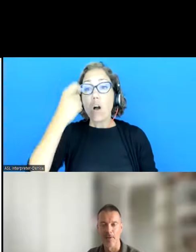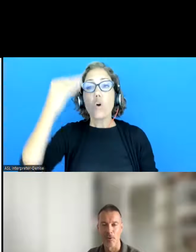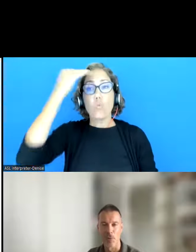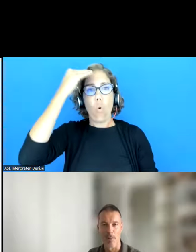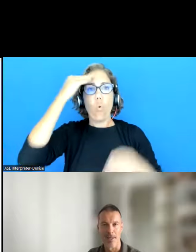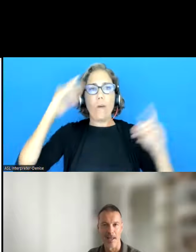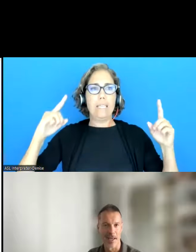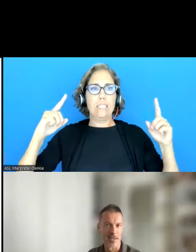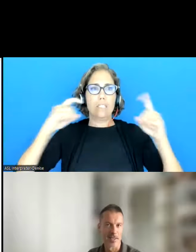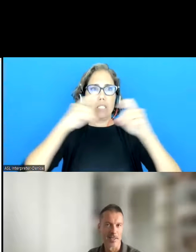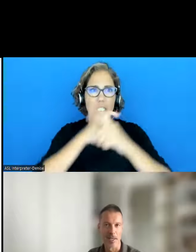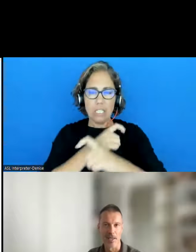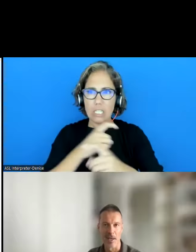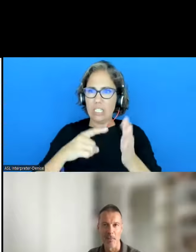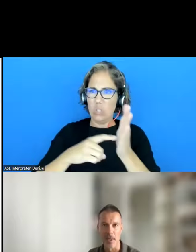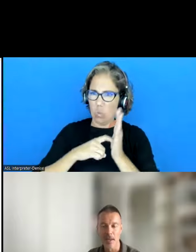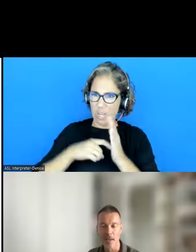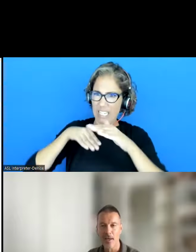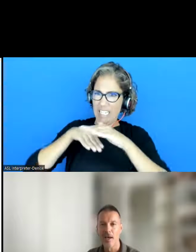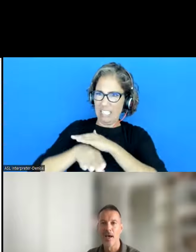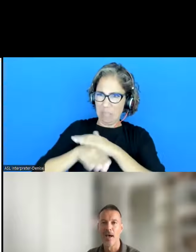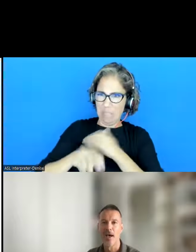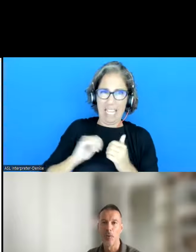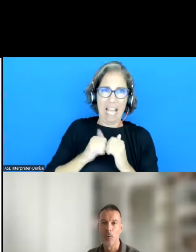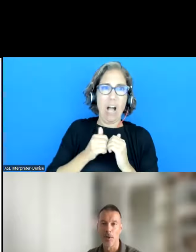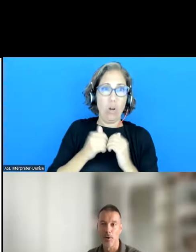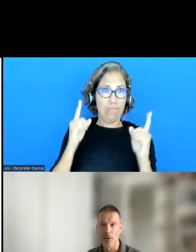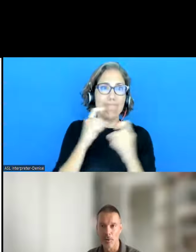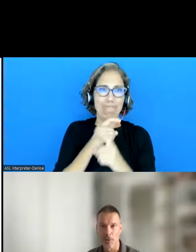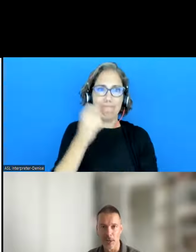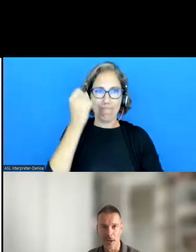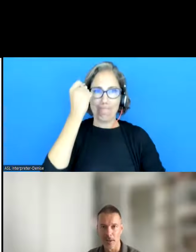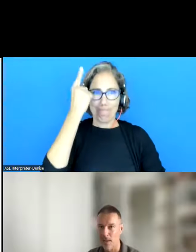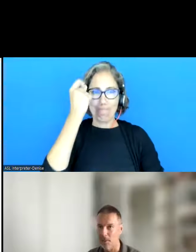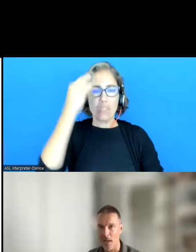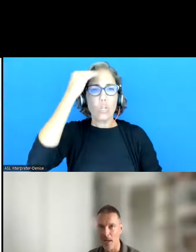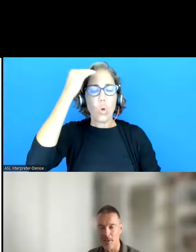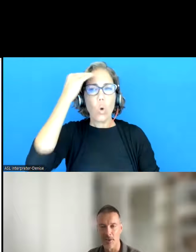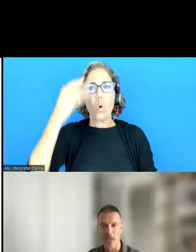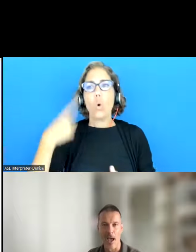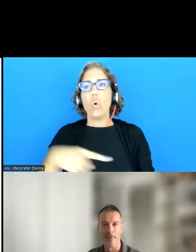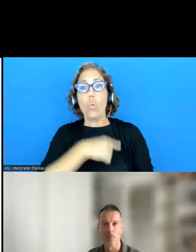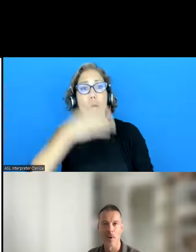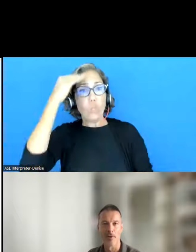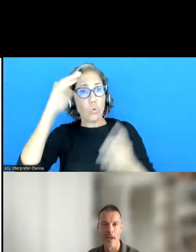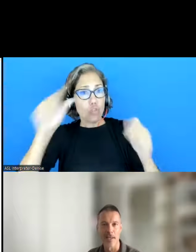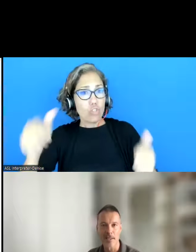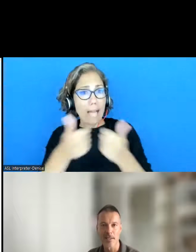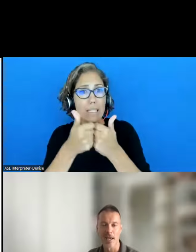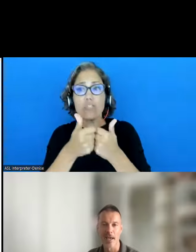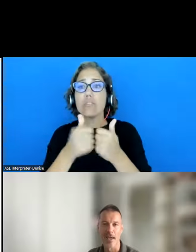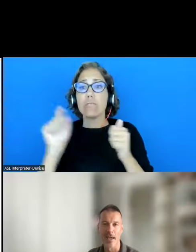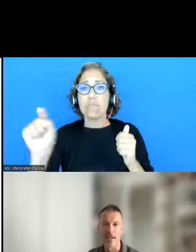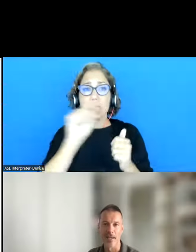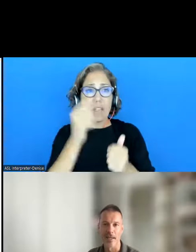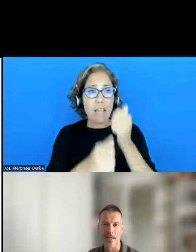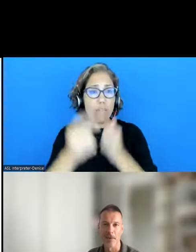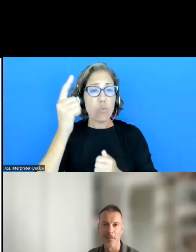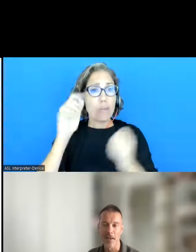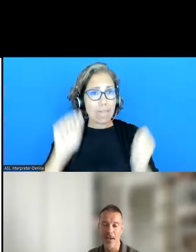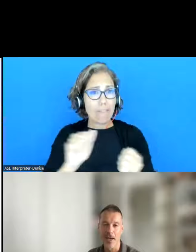a requirement like accessibility can be. We know which are the challenges that everyone faces,